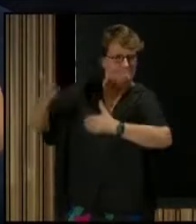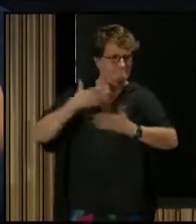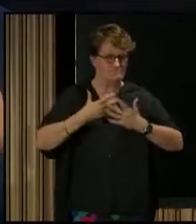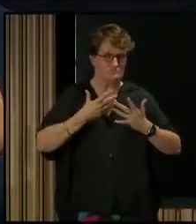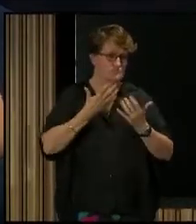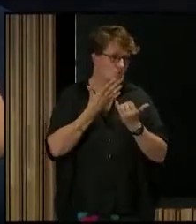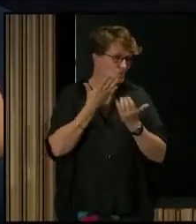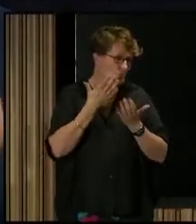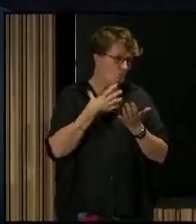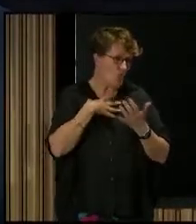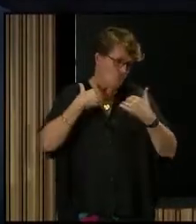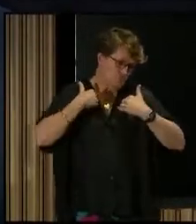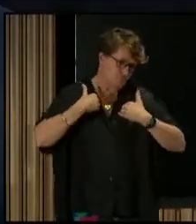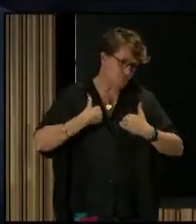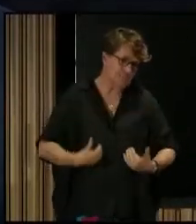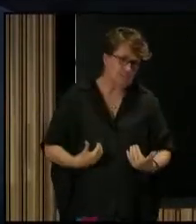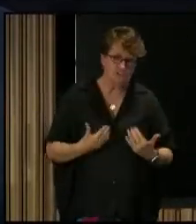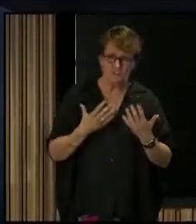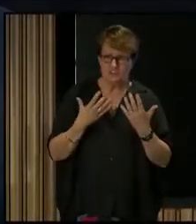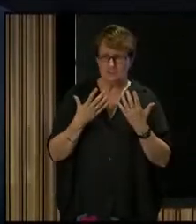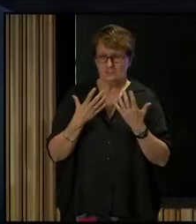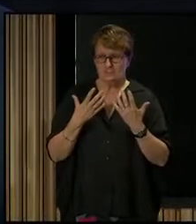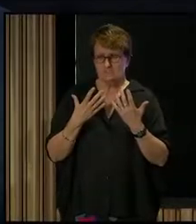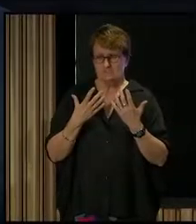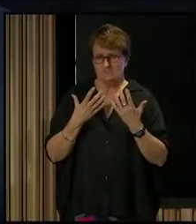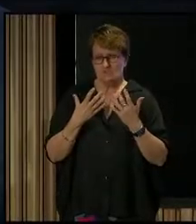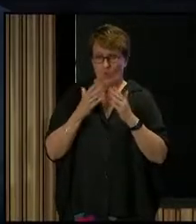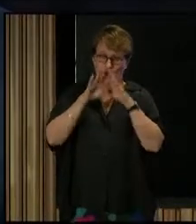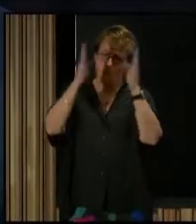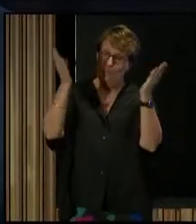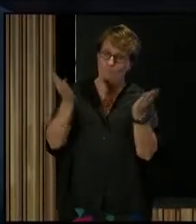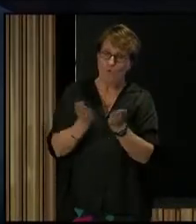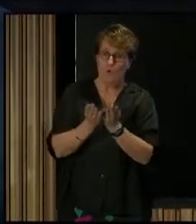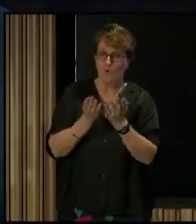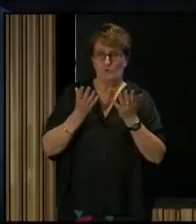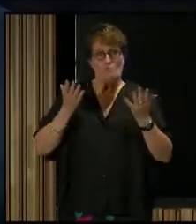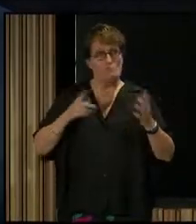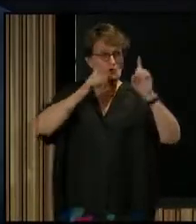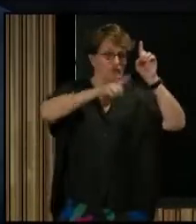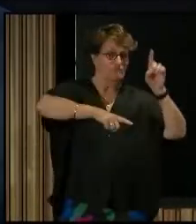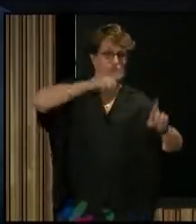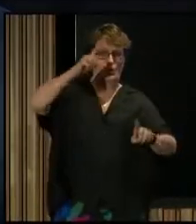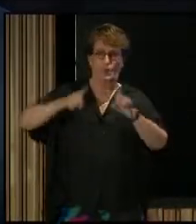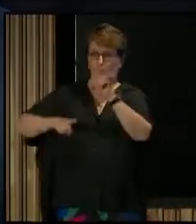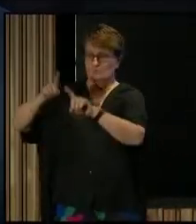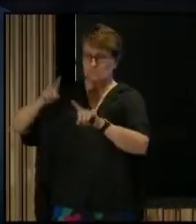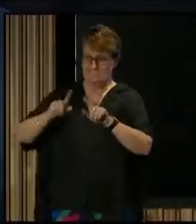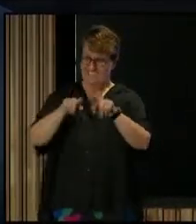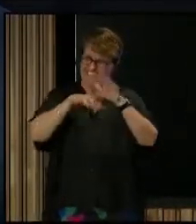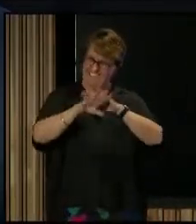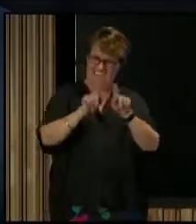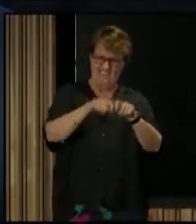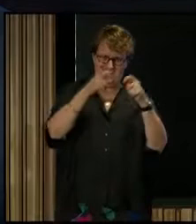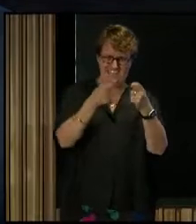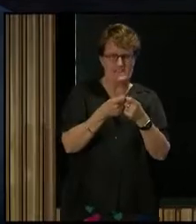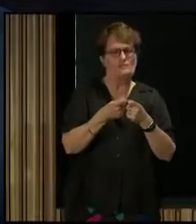more informed result. Like, the world is diverse. And so when you let them in, you're going to find that place. So in a team, it's kind of like